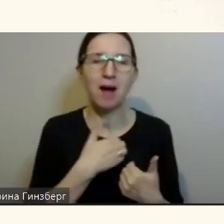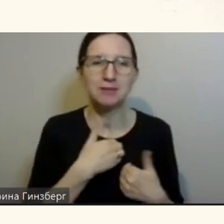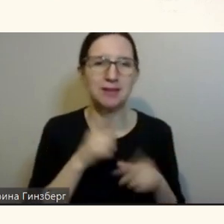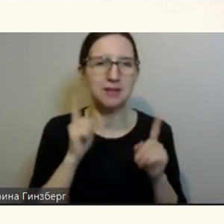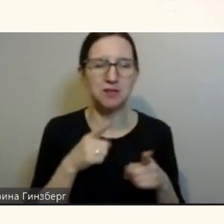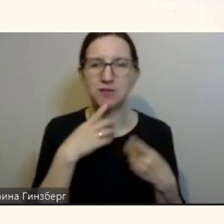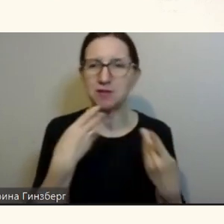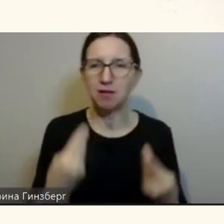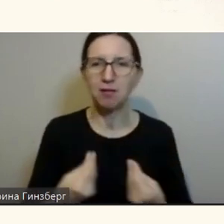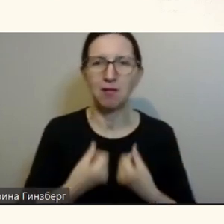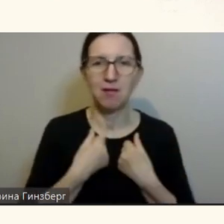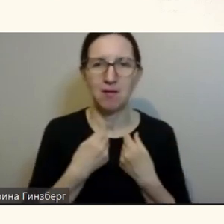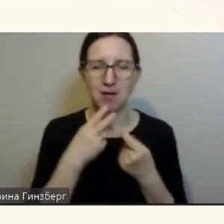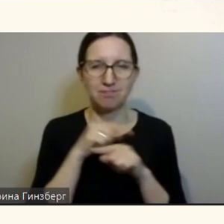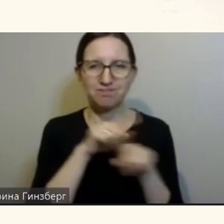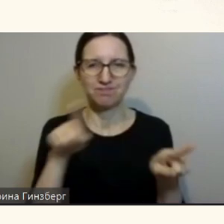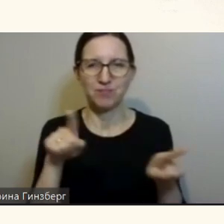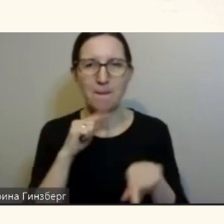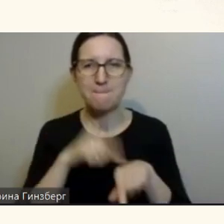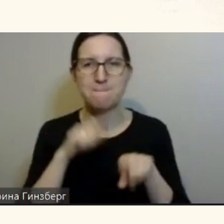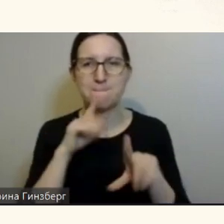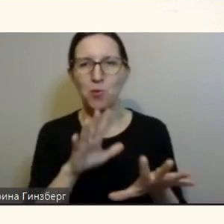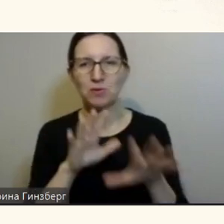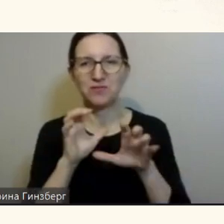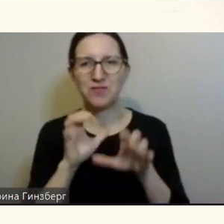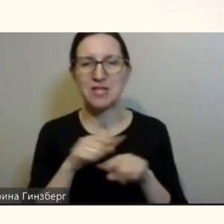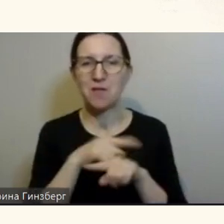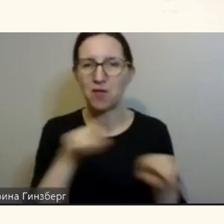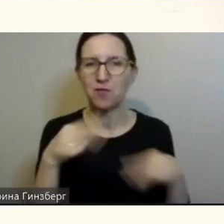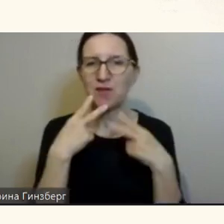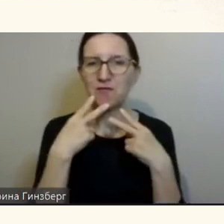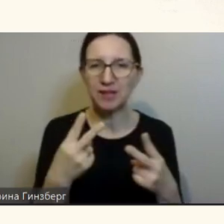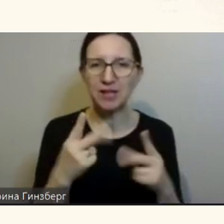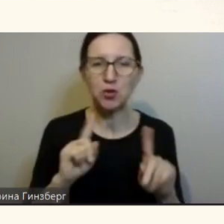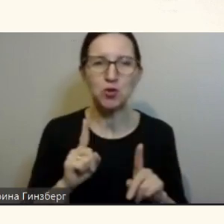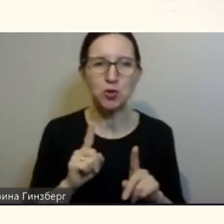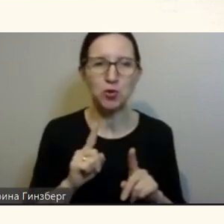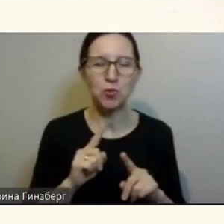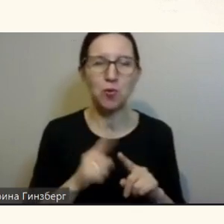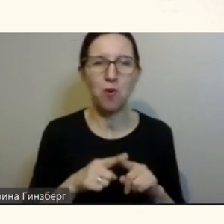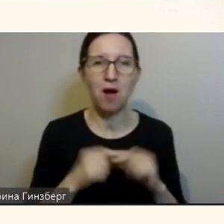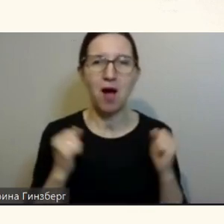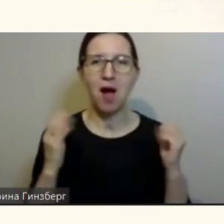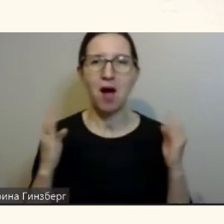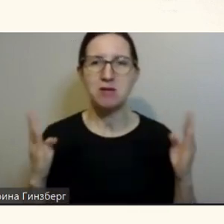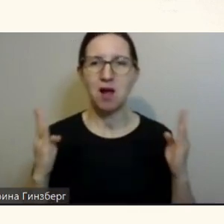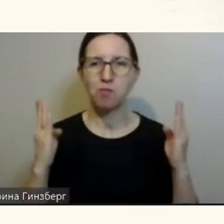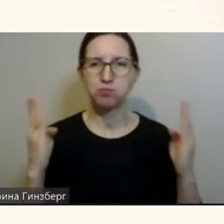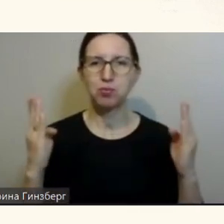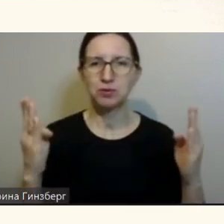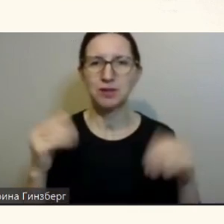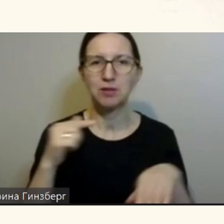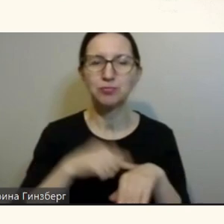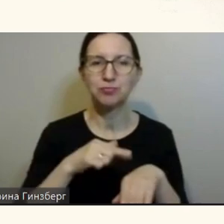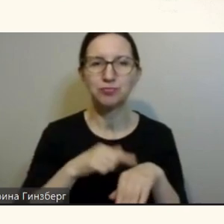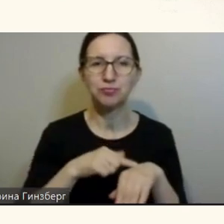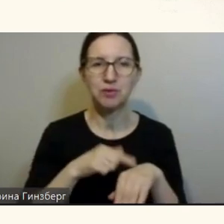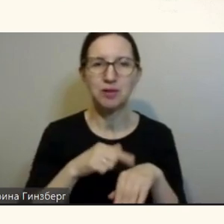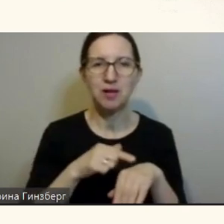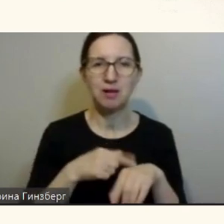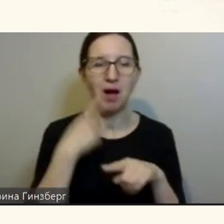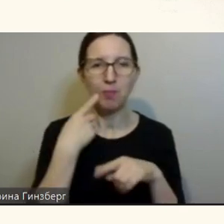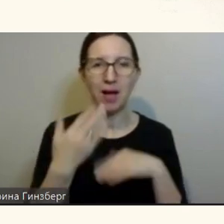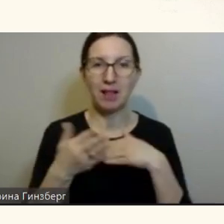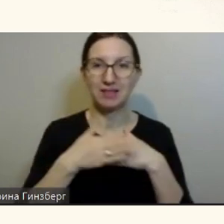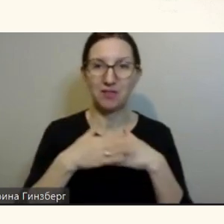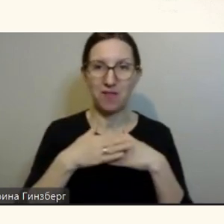Tristan's Ascension is actually framed in this doorway. So you need to see that, you need to be able to see the exhibition from all different angles,